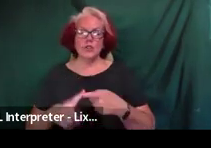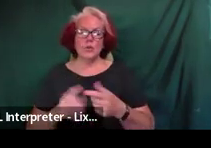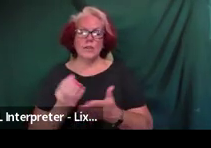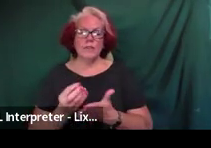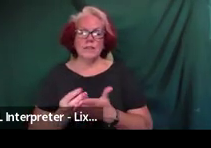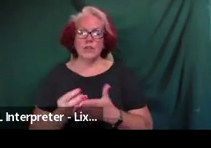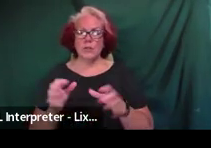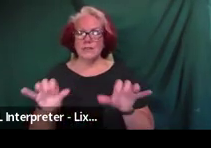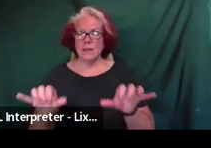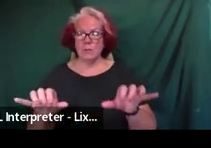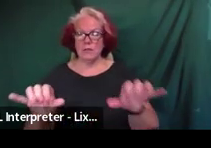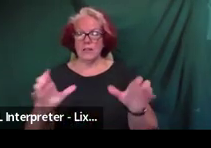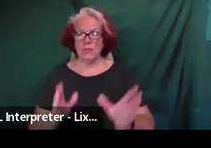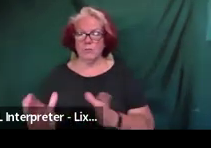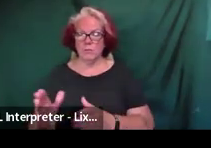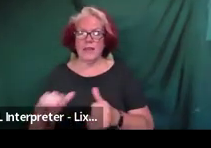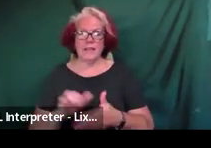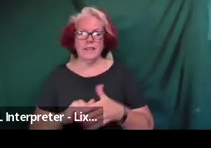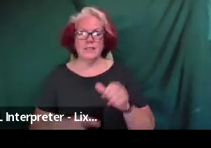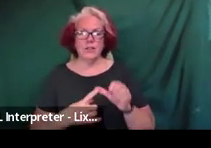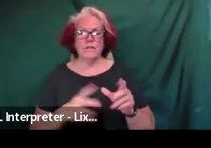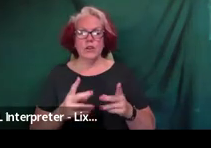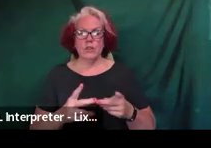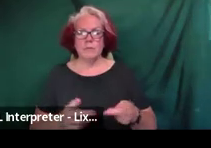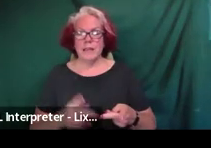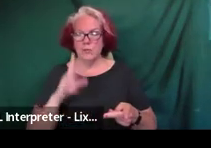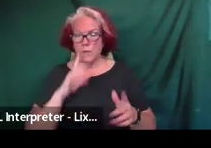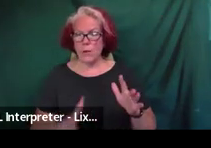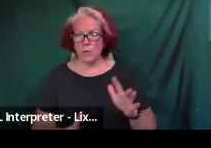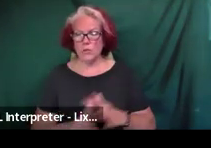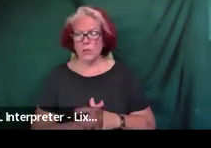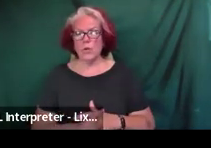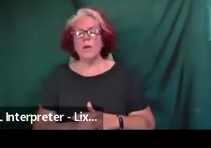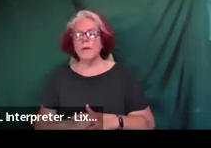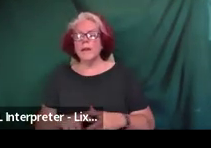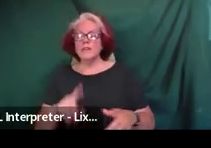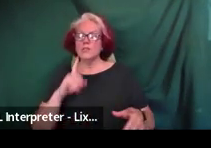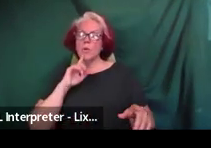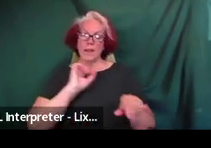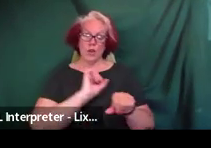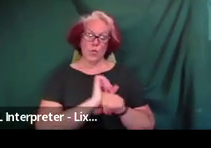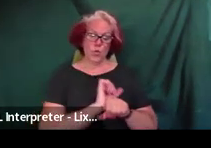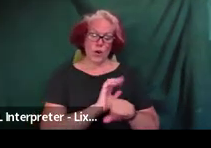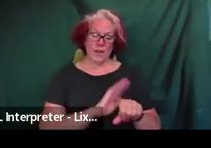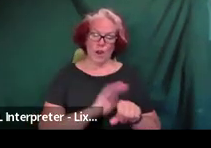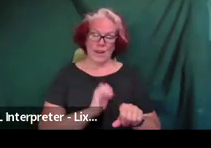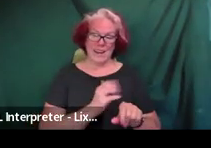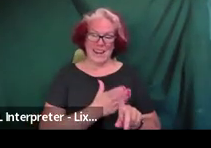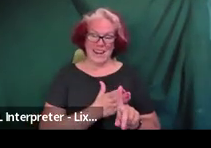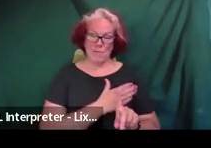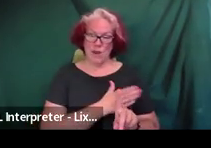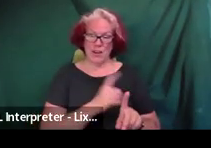plan. This is the first place where they'll publicly show up. So that is being worked on even now, even a little prior to the